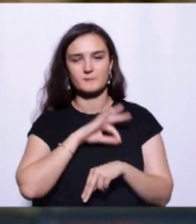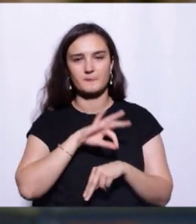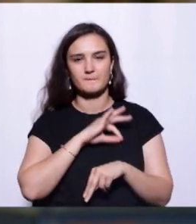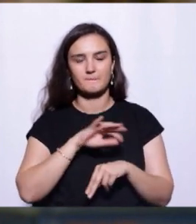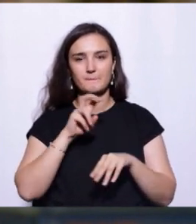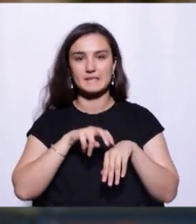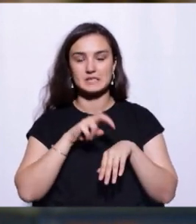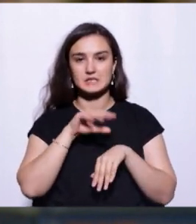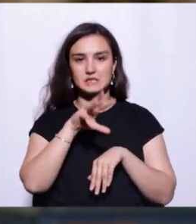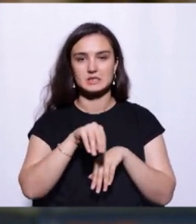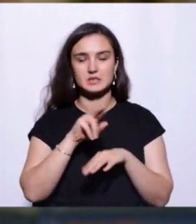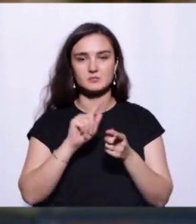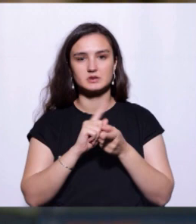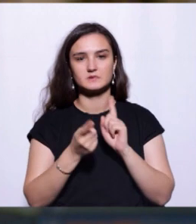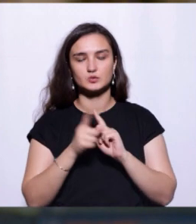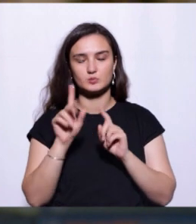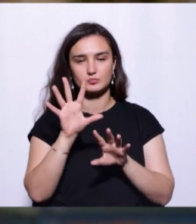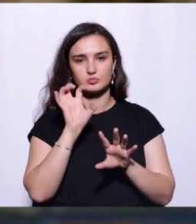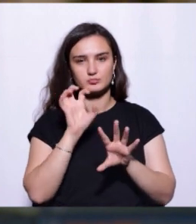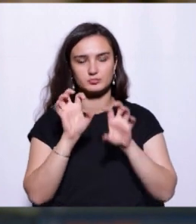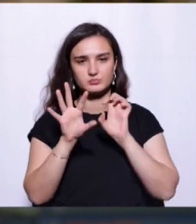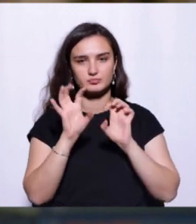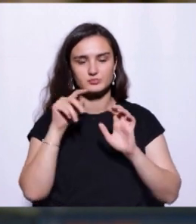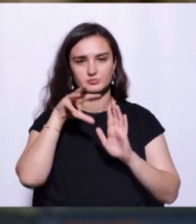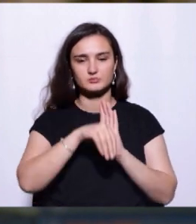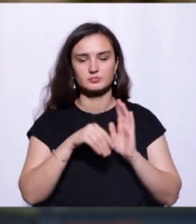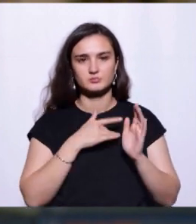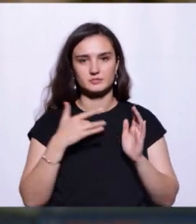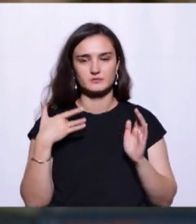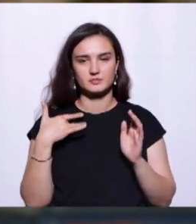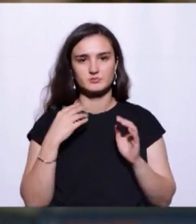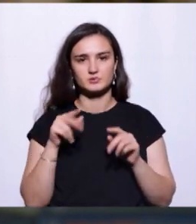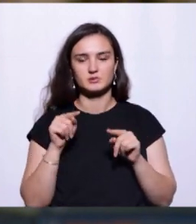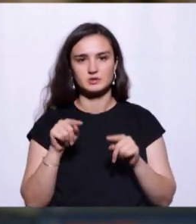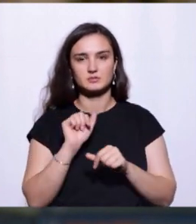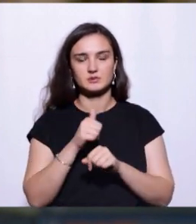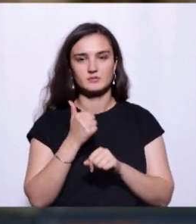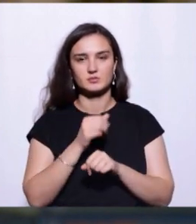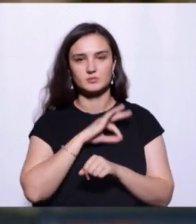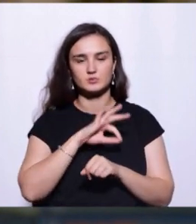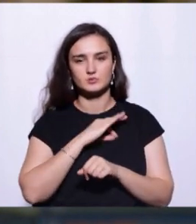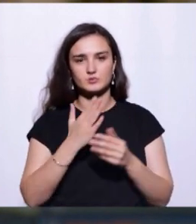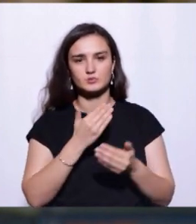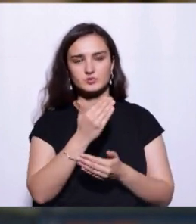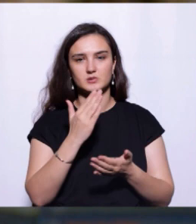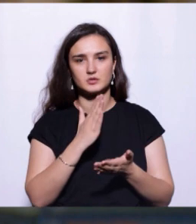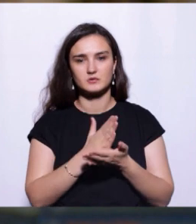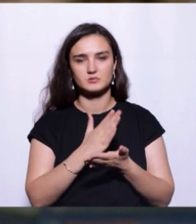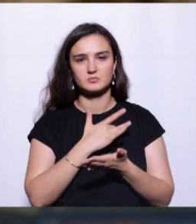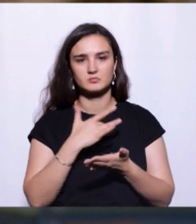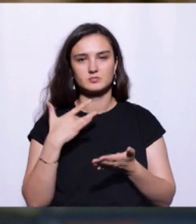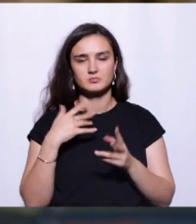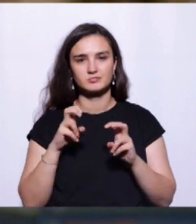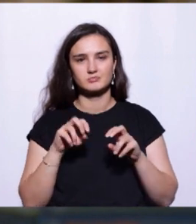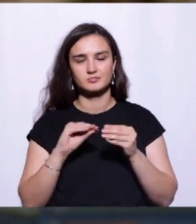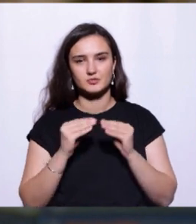in medicine in order to take pictures inside your body. It's mainly used if you have a broken bone